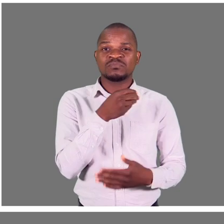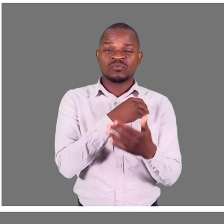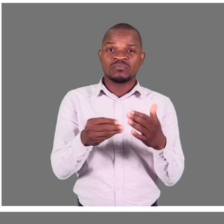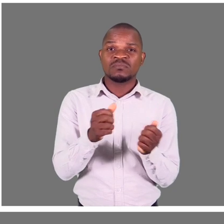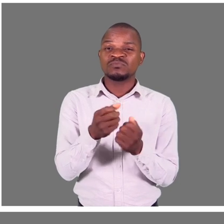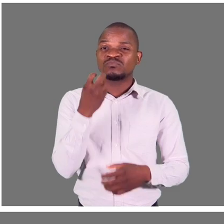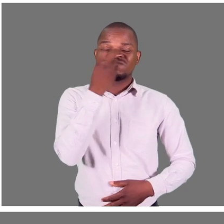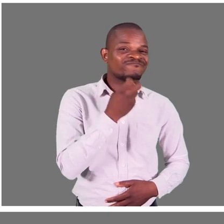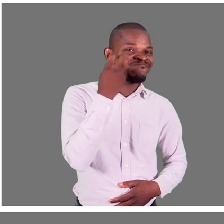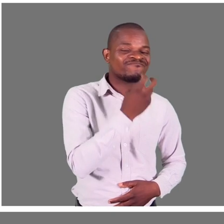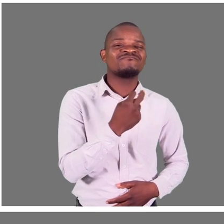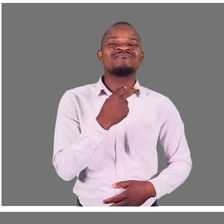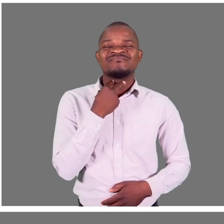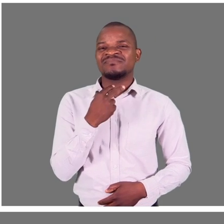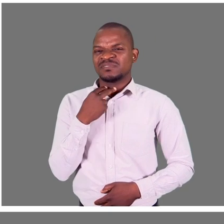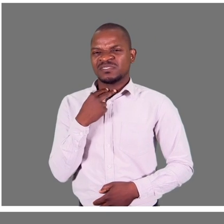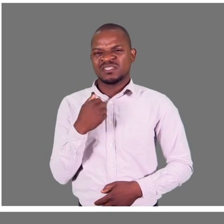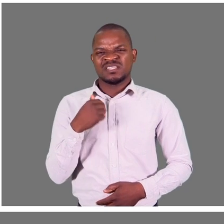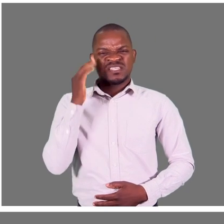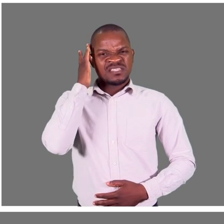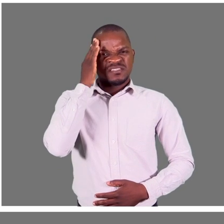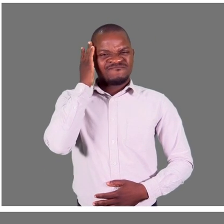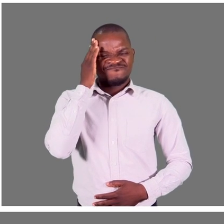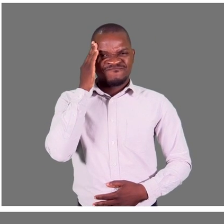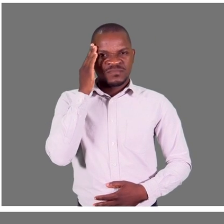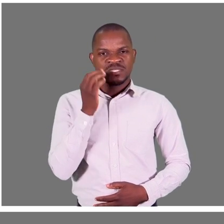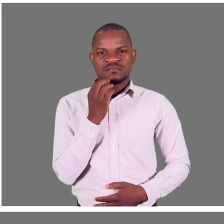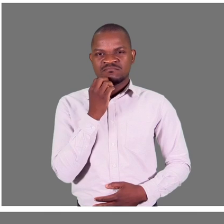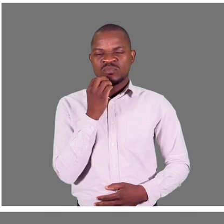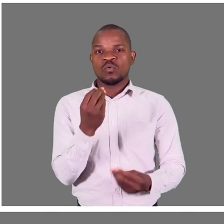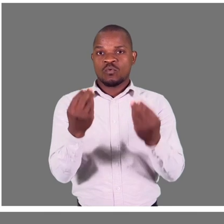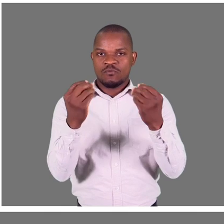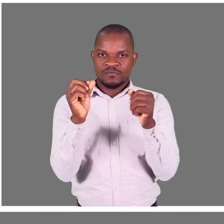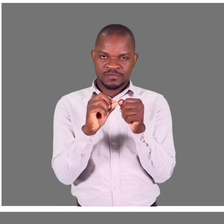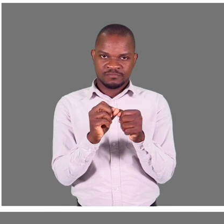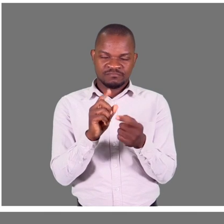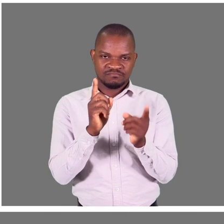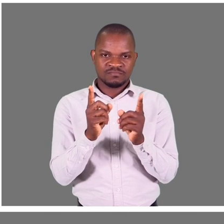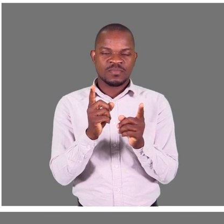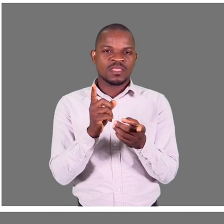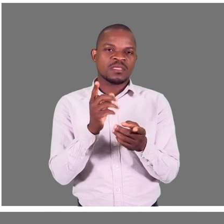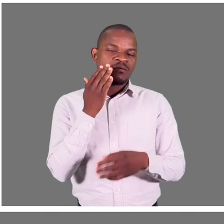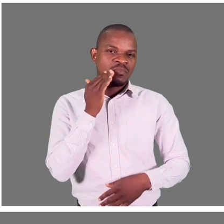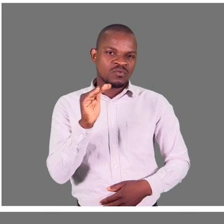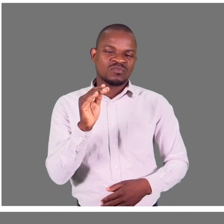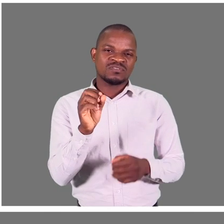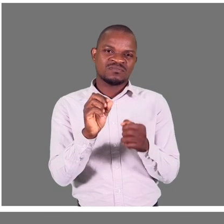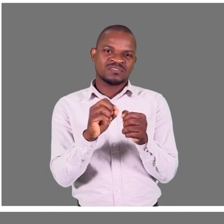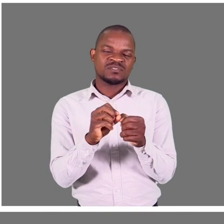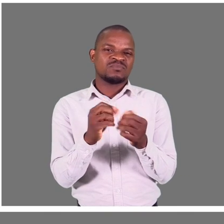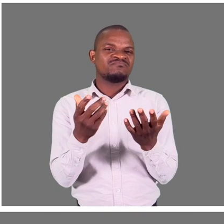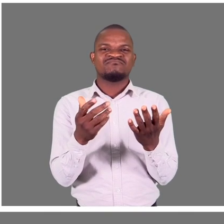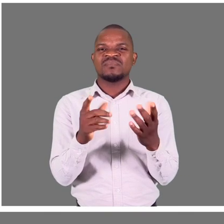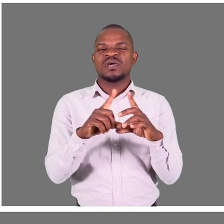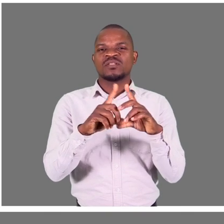I had to find from pharmacy to pharmacy, and I couldn't find it. So I started to think, I realized that there was a need to